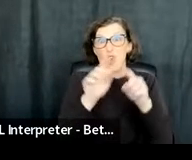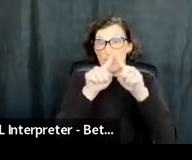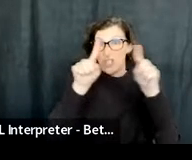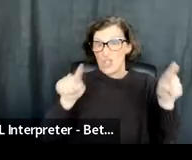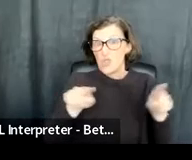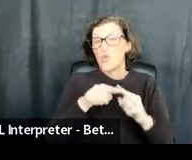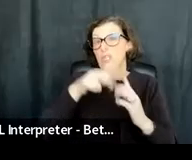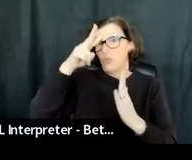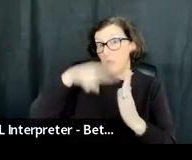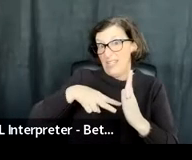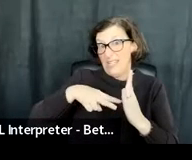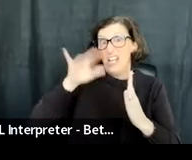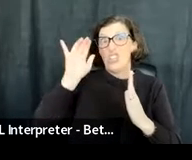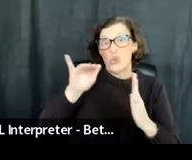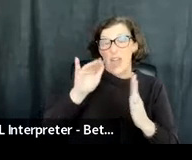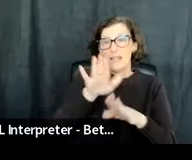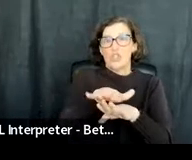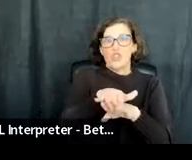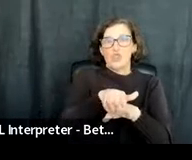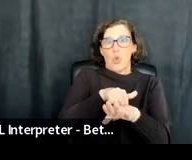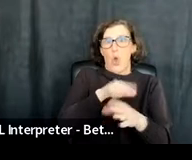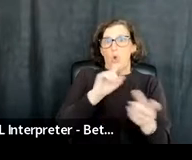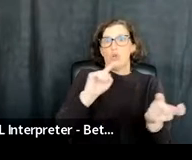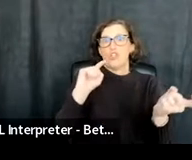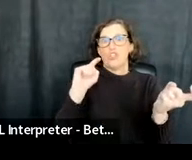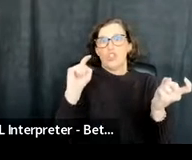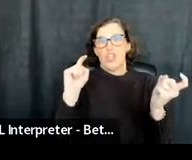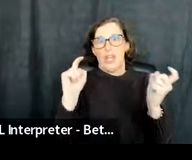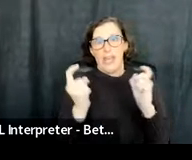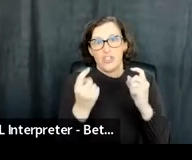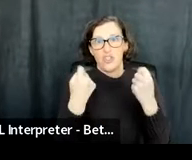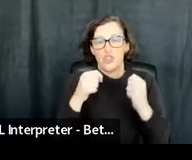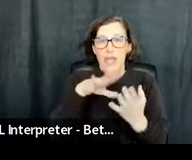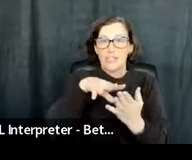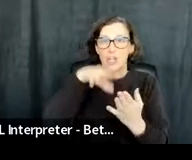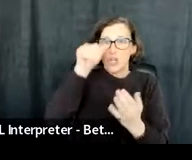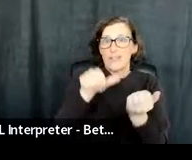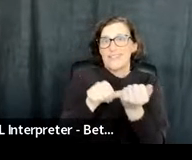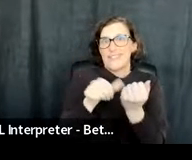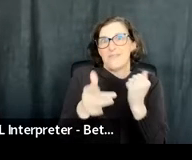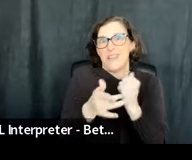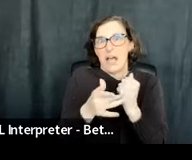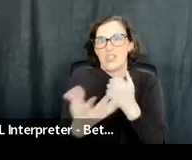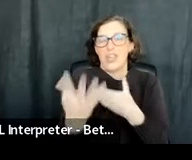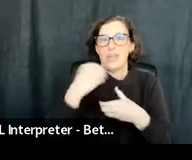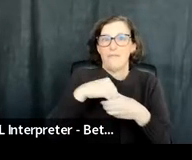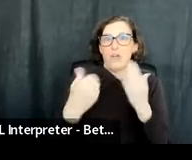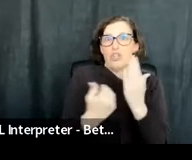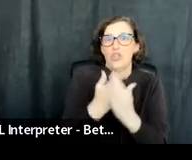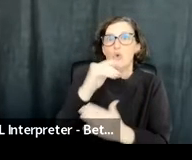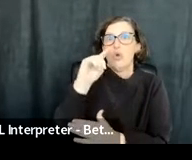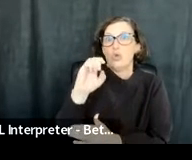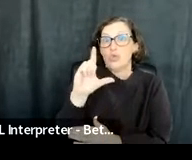quite a change as you're trying to learn these assistive technologies, incorporate these new tools, and you're still trying to